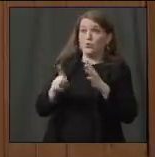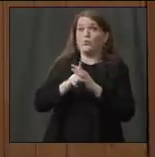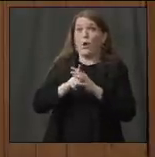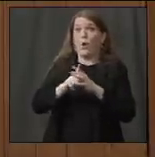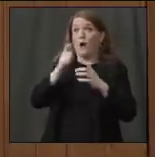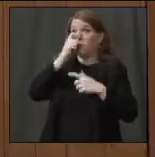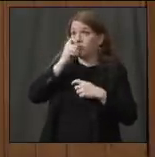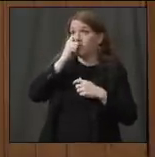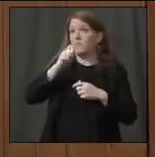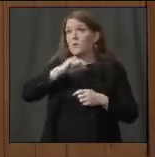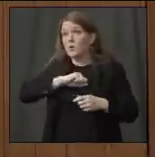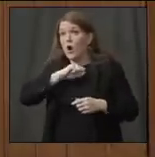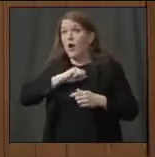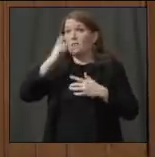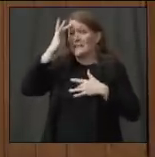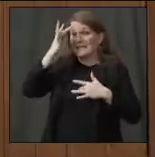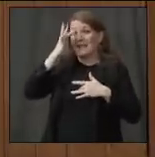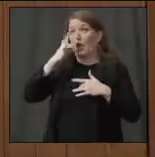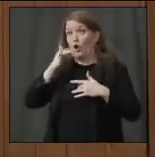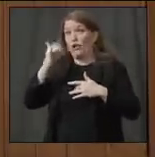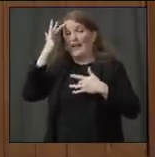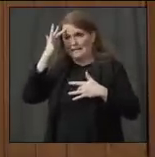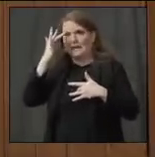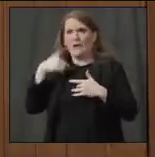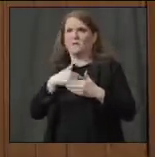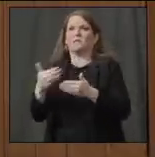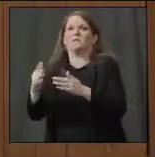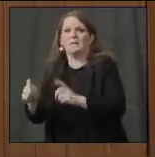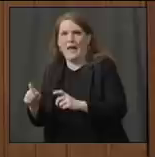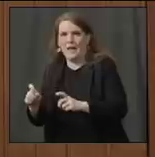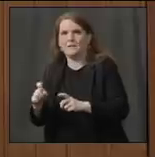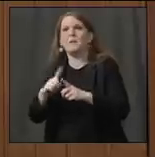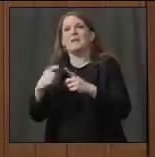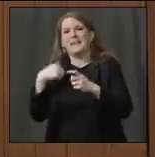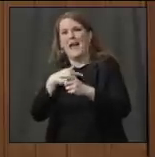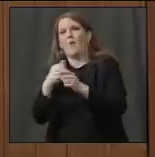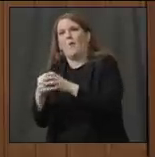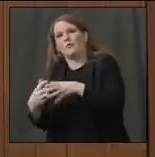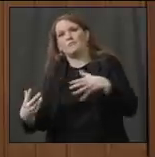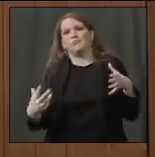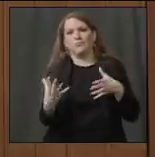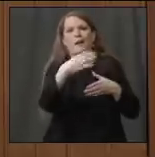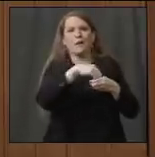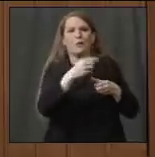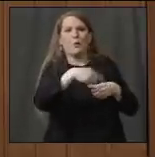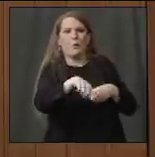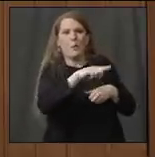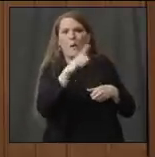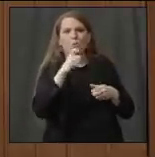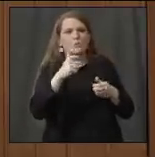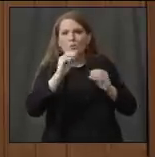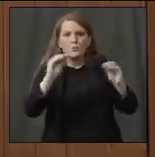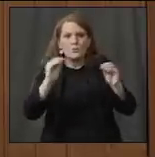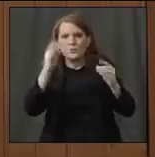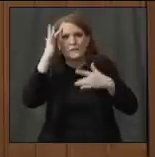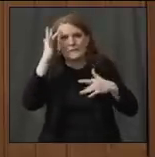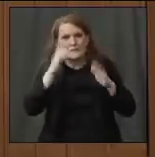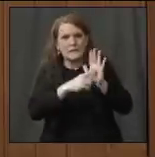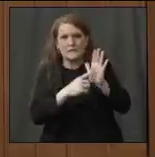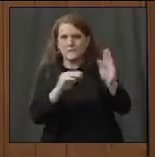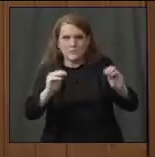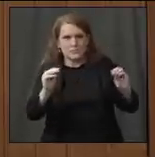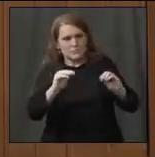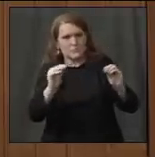moving into asymptomatic folks, and how you prioritize that testing scale up in a way that most minimizes the public health